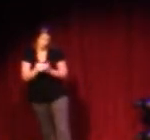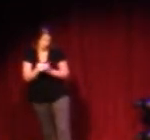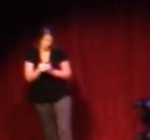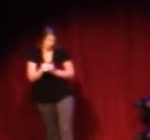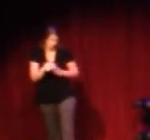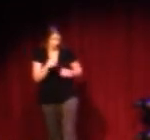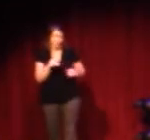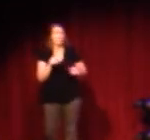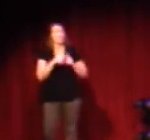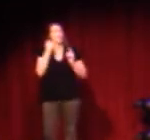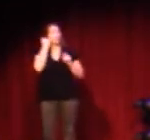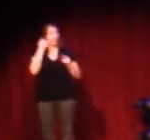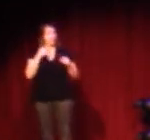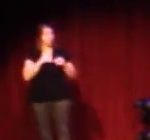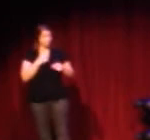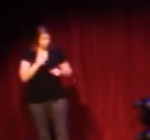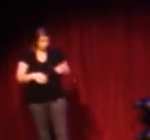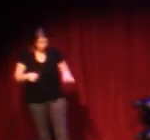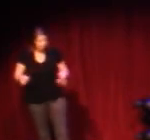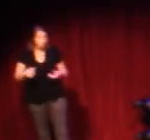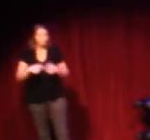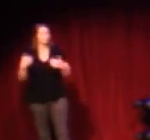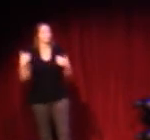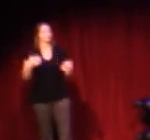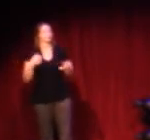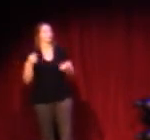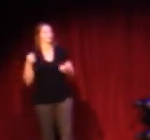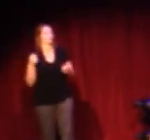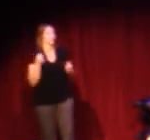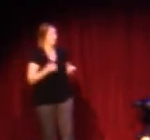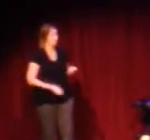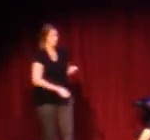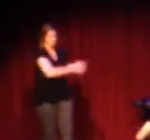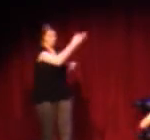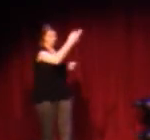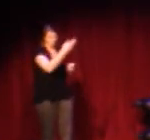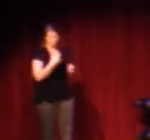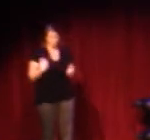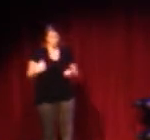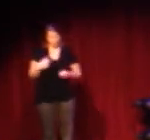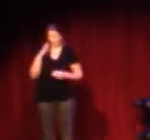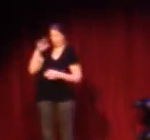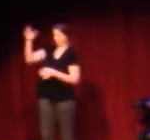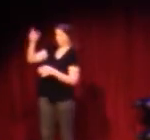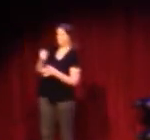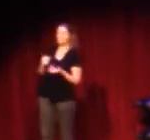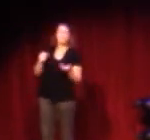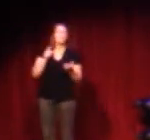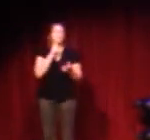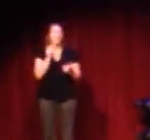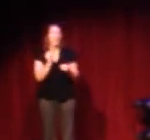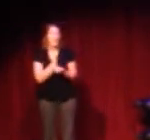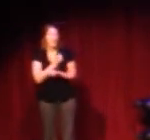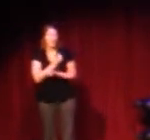drumsticks. But if it does, just kind of toss it in our direction. We're going to catch it. You won't have any idea that anything changed.